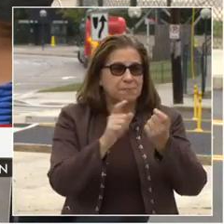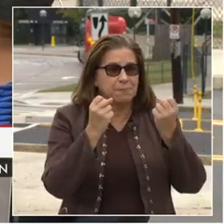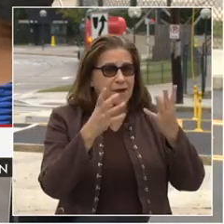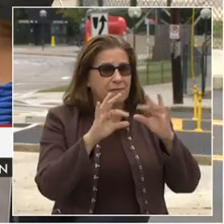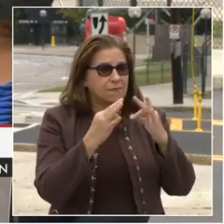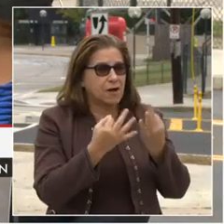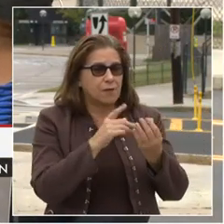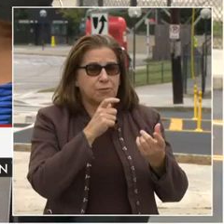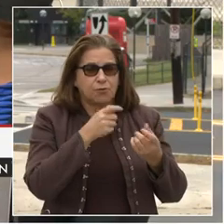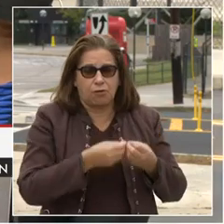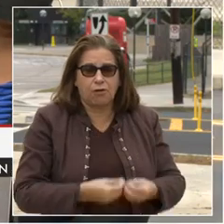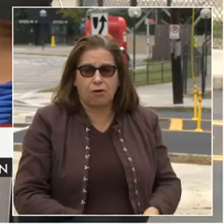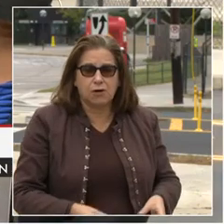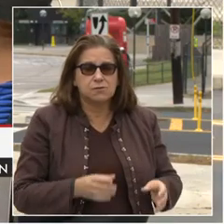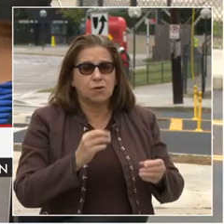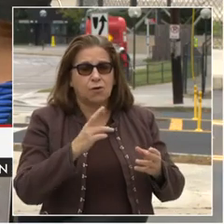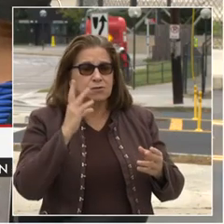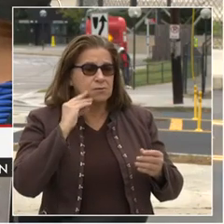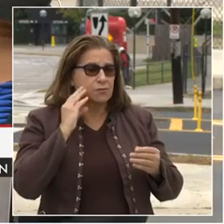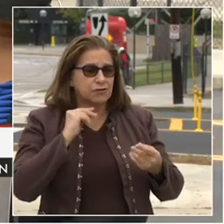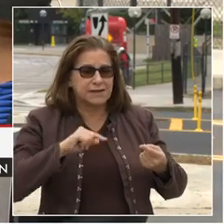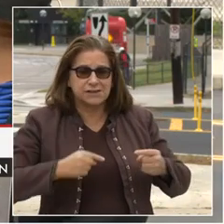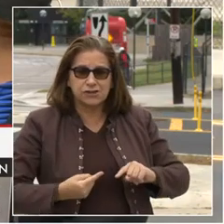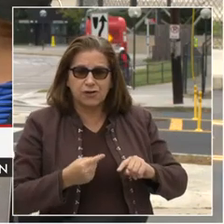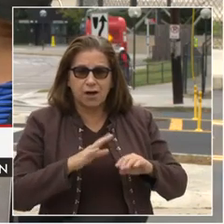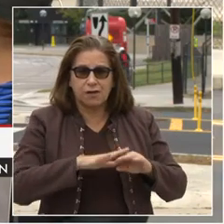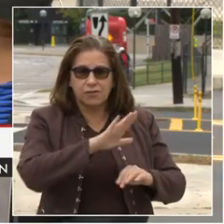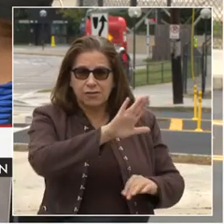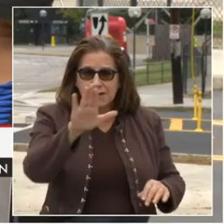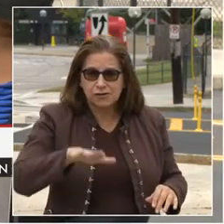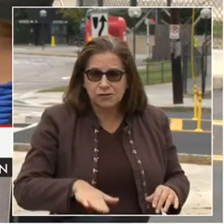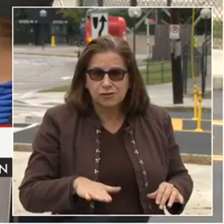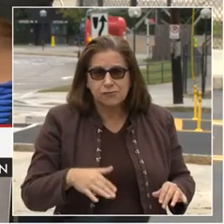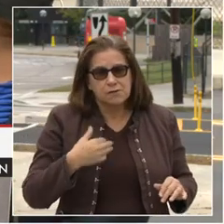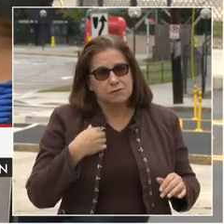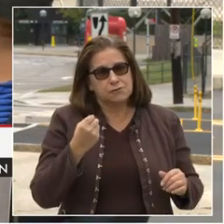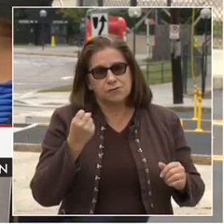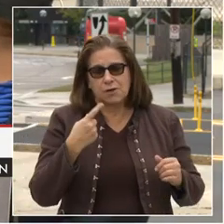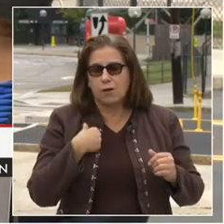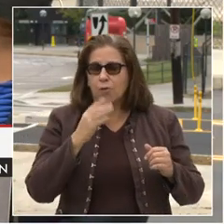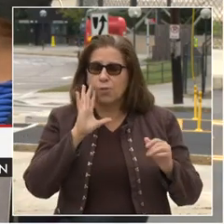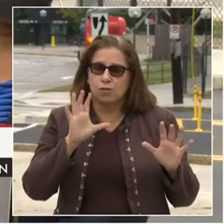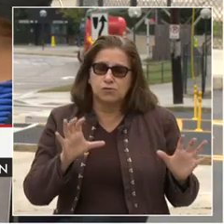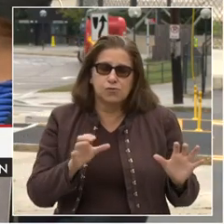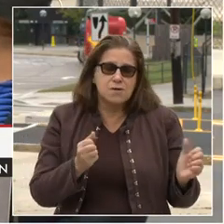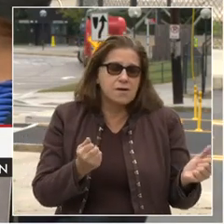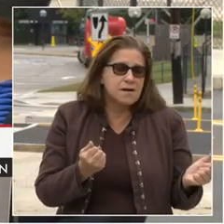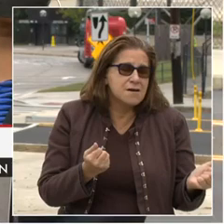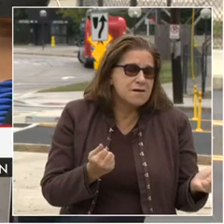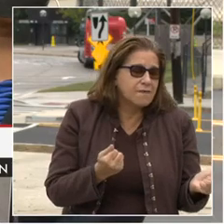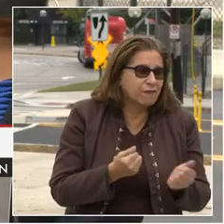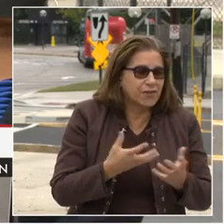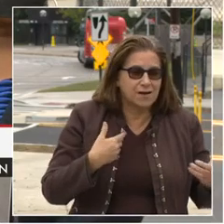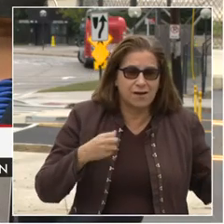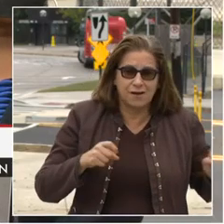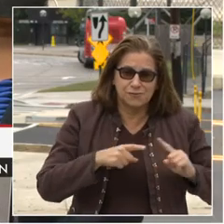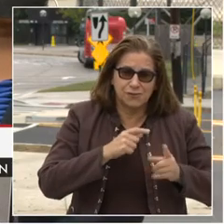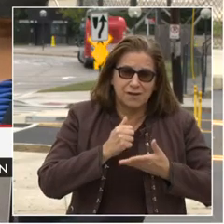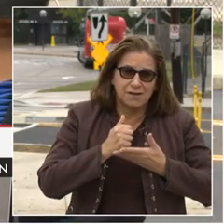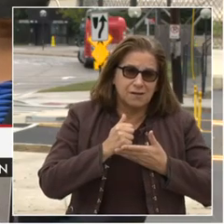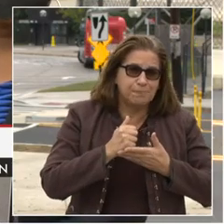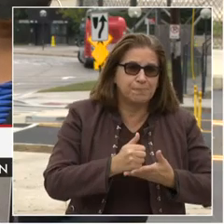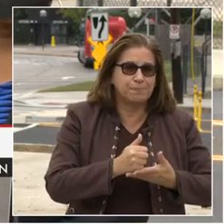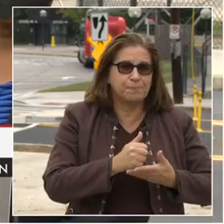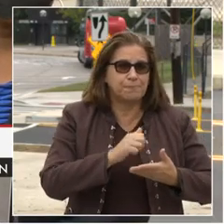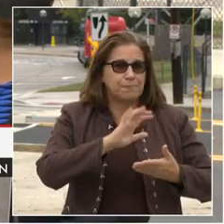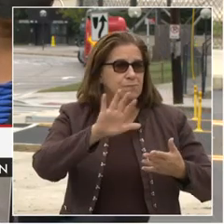day. And so we at DDOT are going to do everything that we can to engineer these roads to make sure they are safer, to engineer these roads to make sure they slow